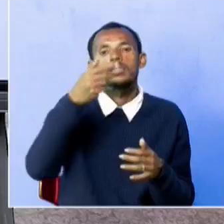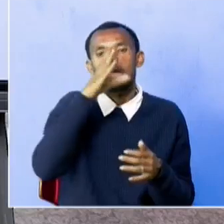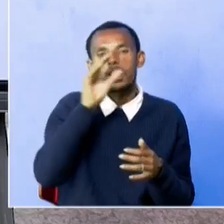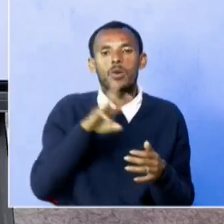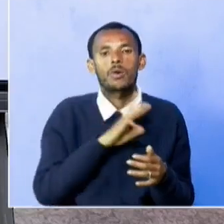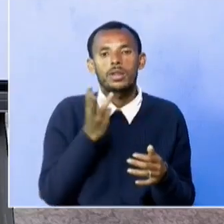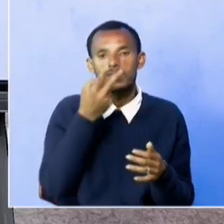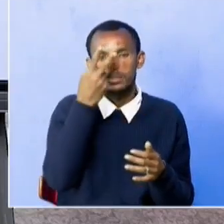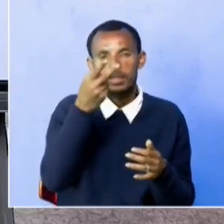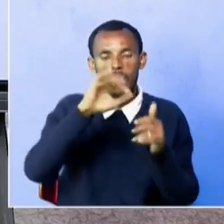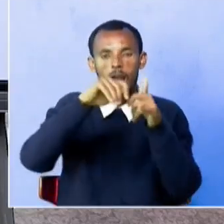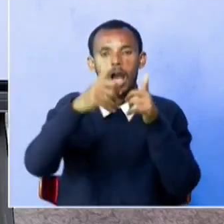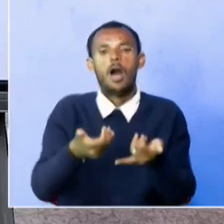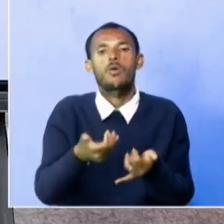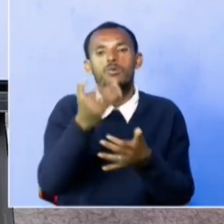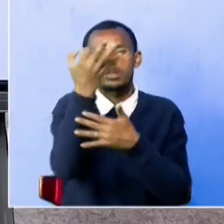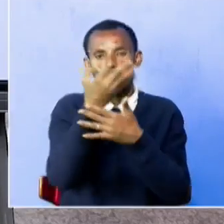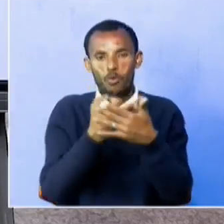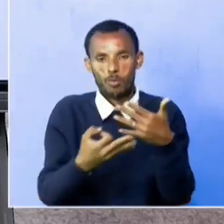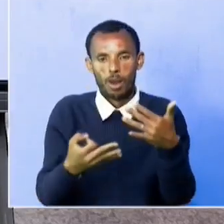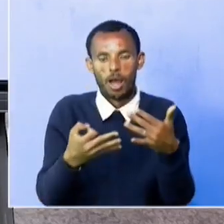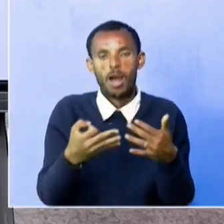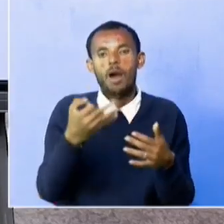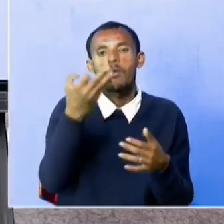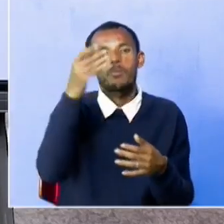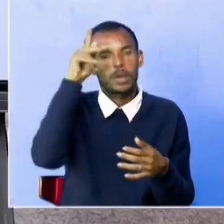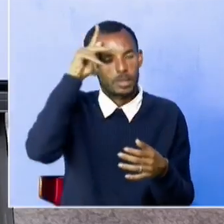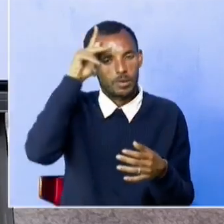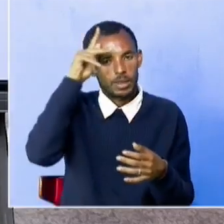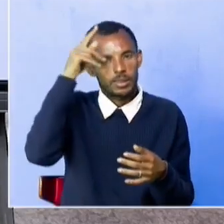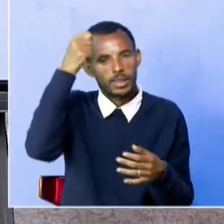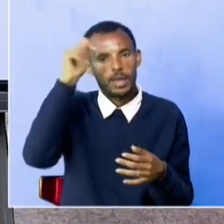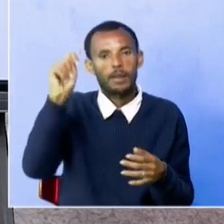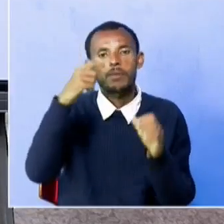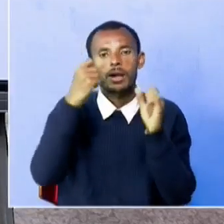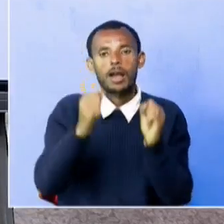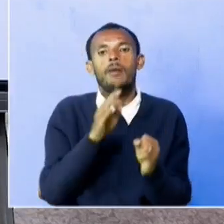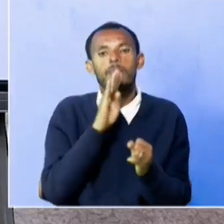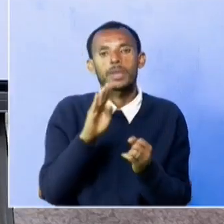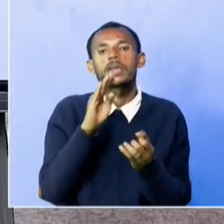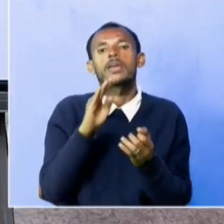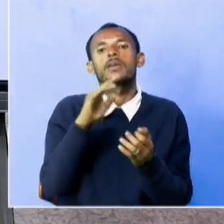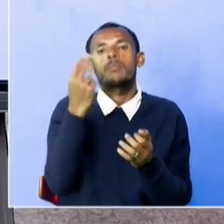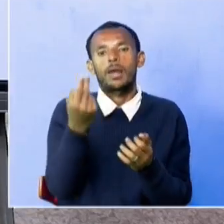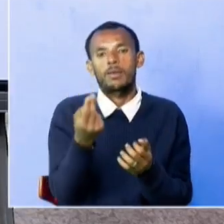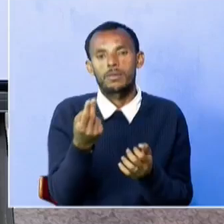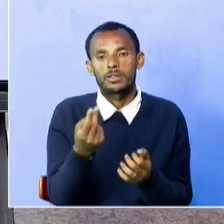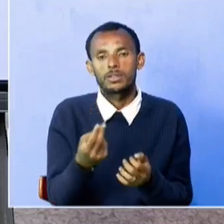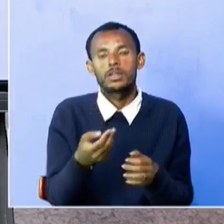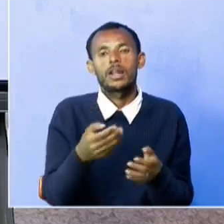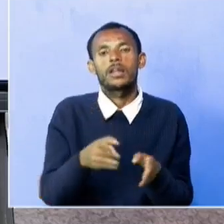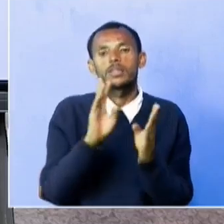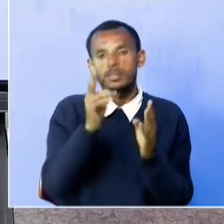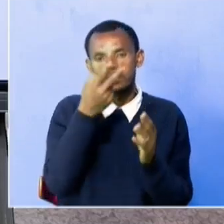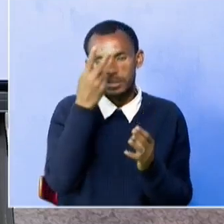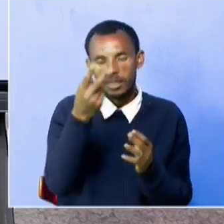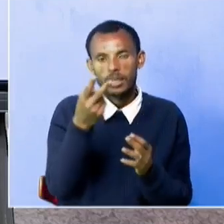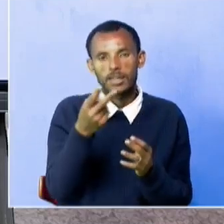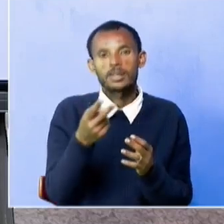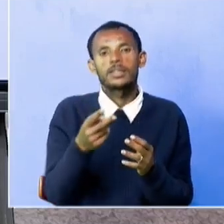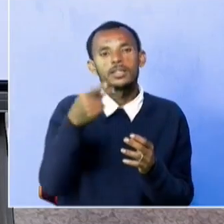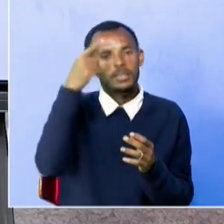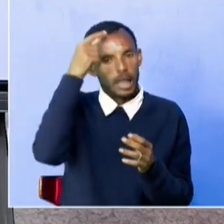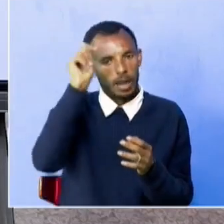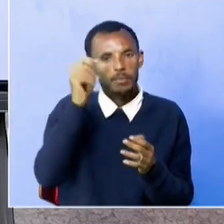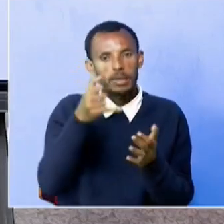will see how the formula of a Pythagoras theorem can be derived, right? So let's see what the theorem